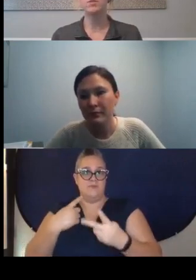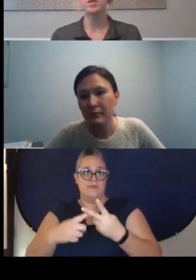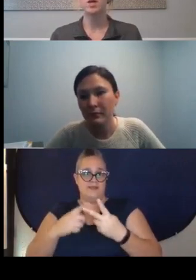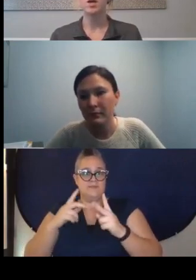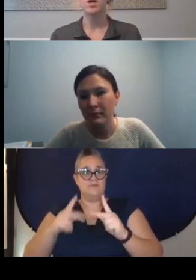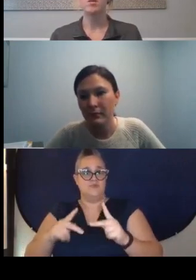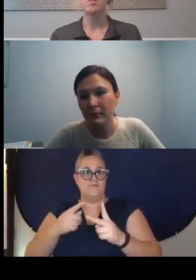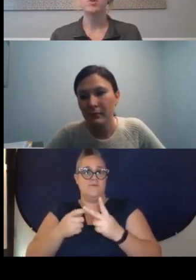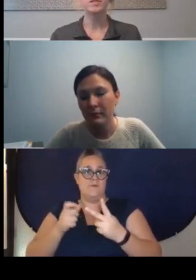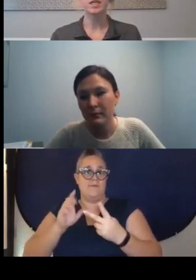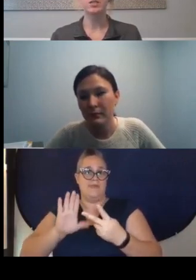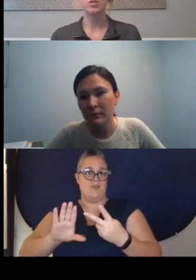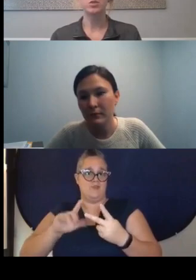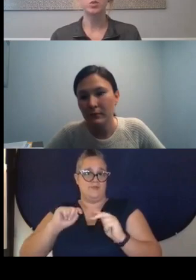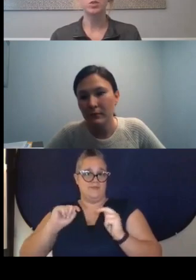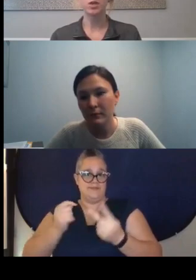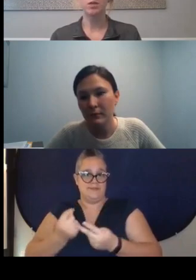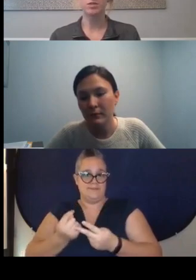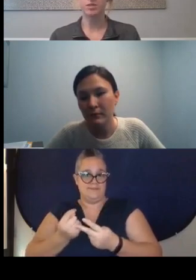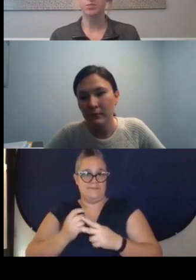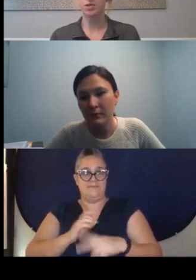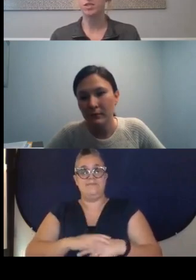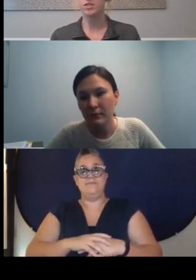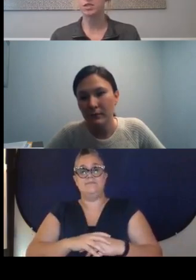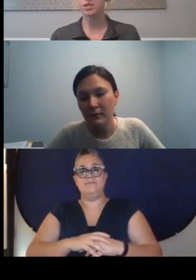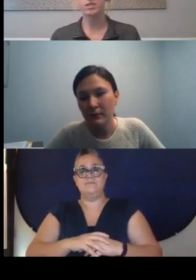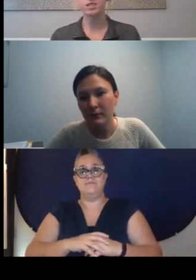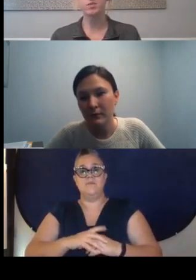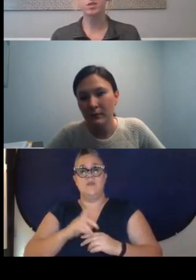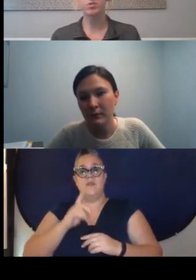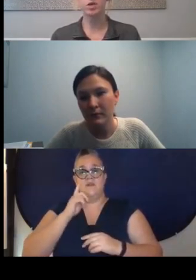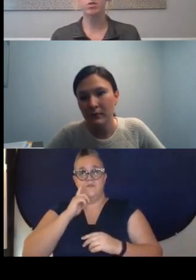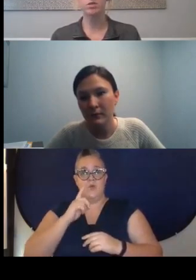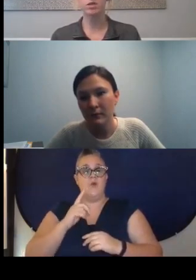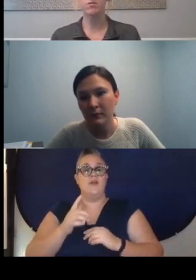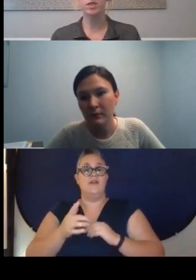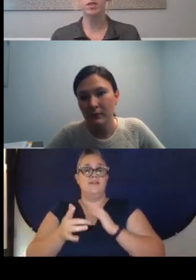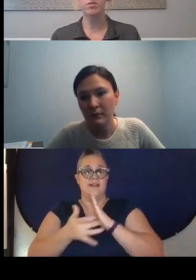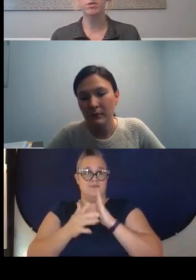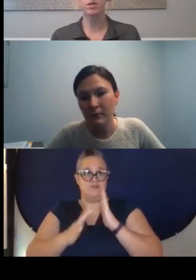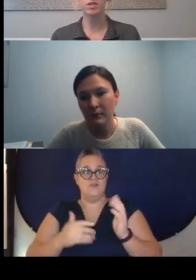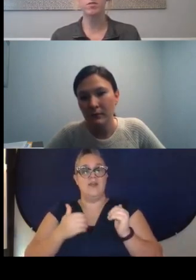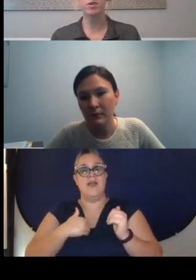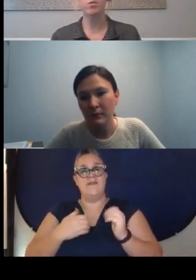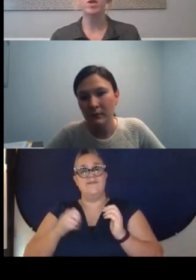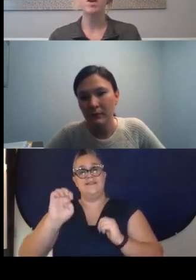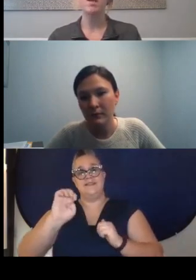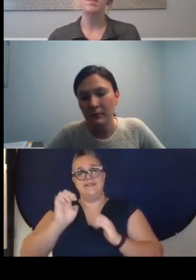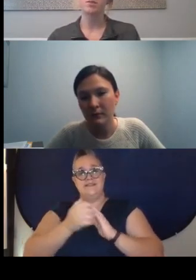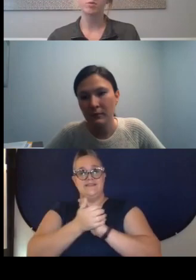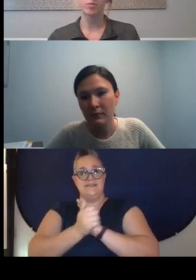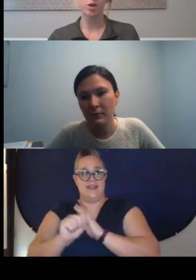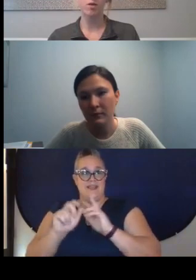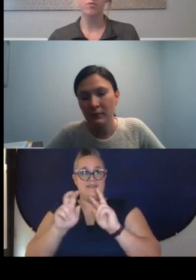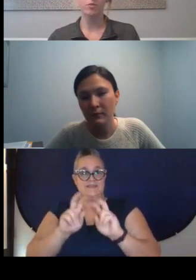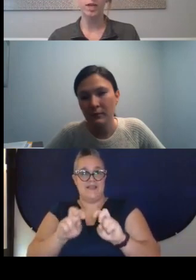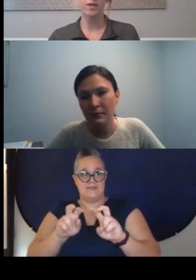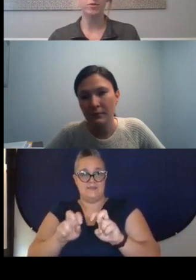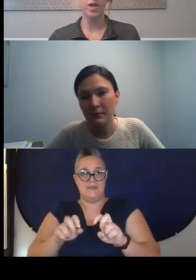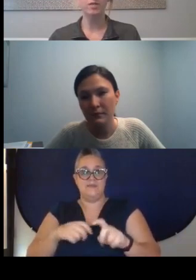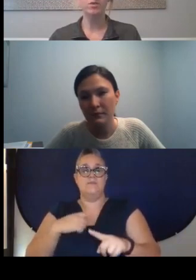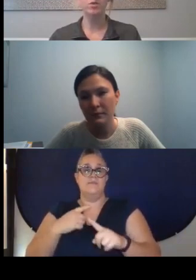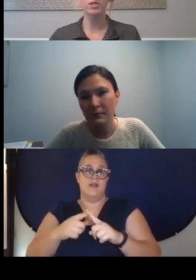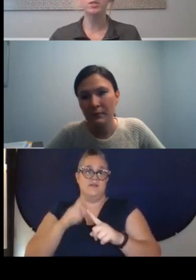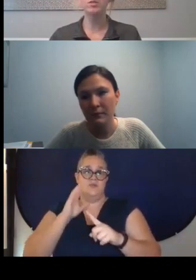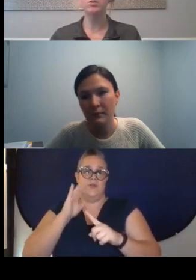her team. With technicians, we do have a separate e-skill assessment that we also give in during the interview. And then there would be an offer right